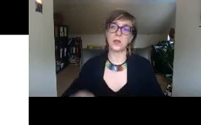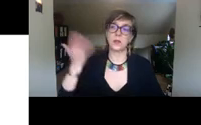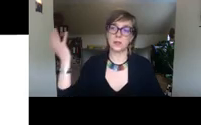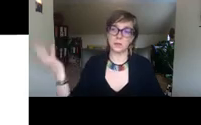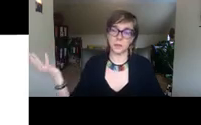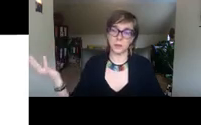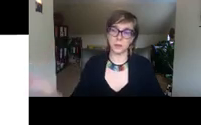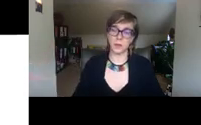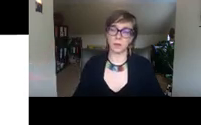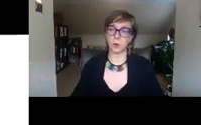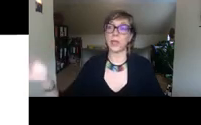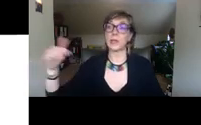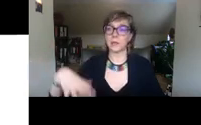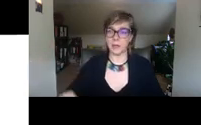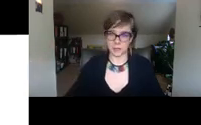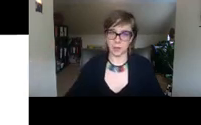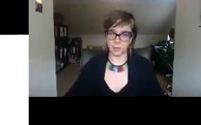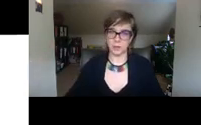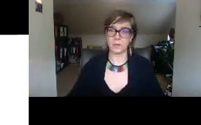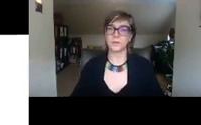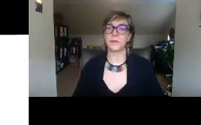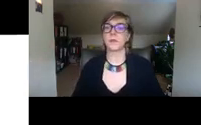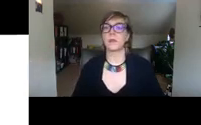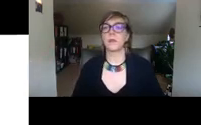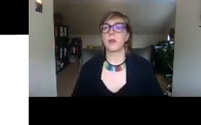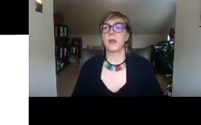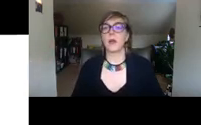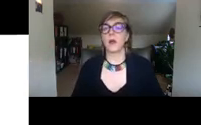saw an increase in people that were working less hours.